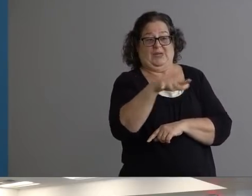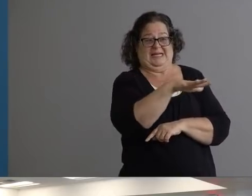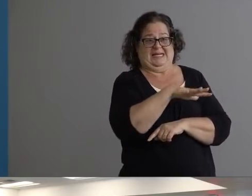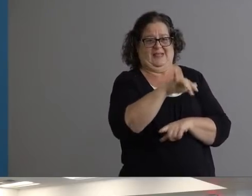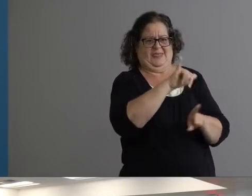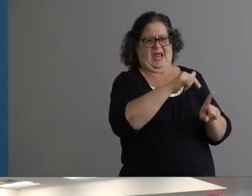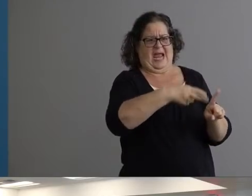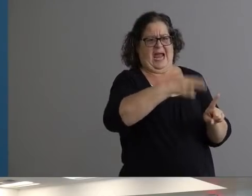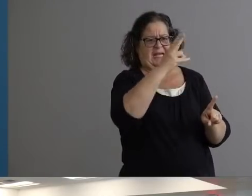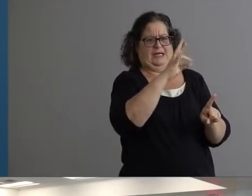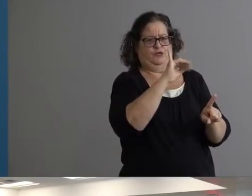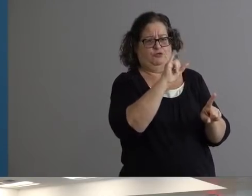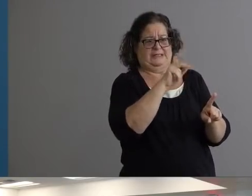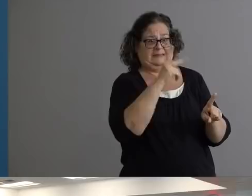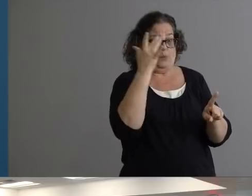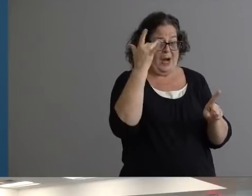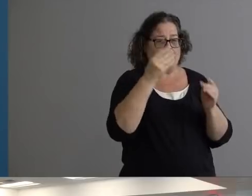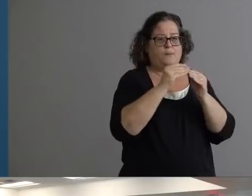at home